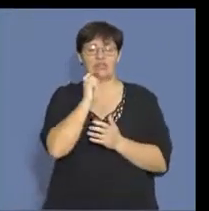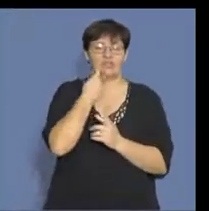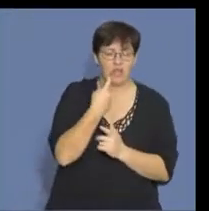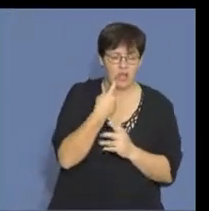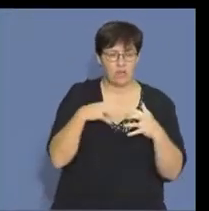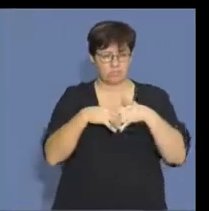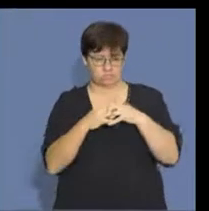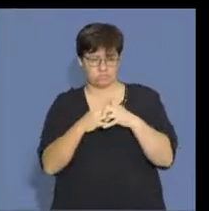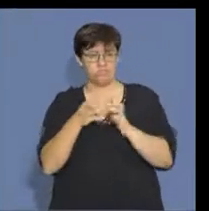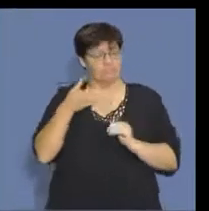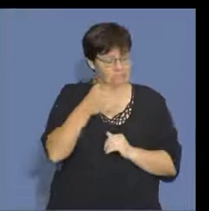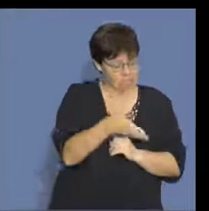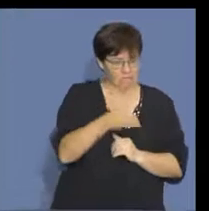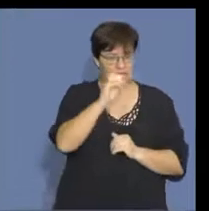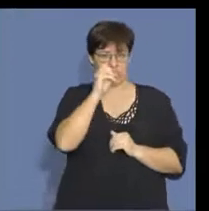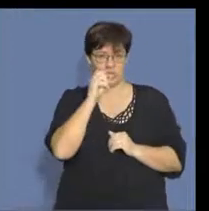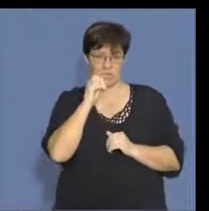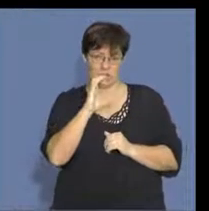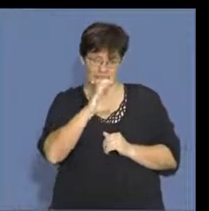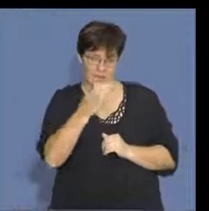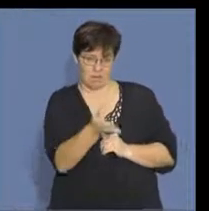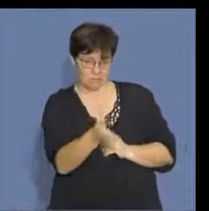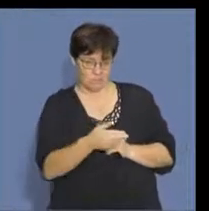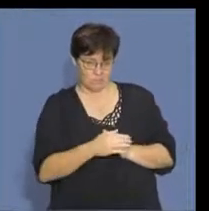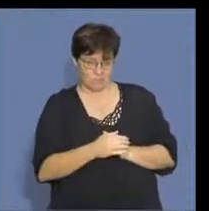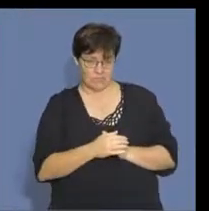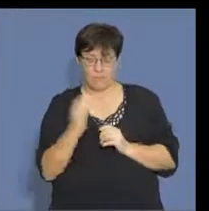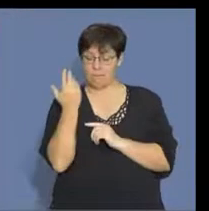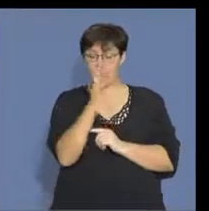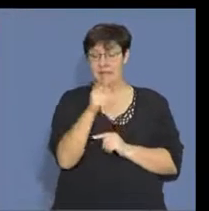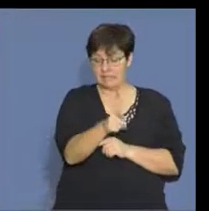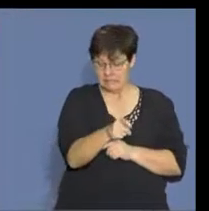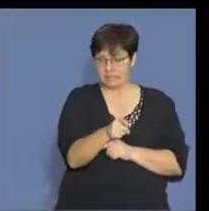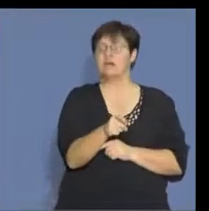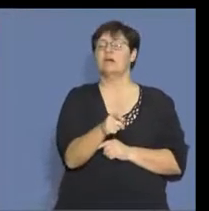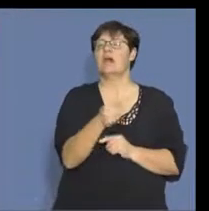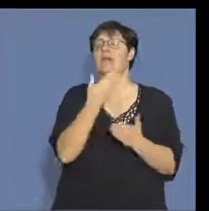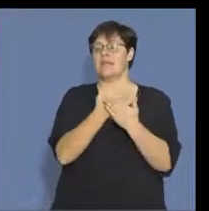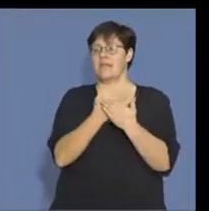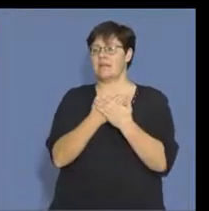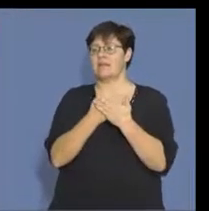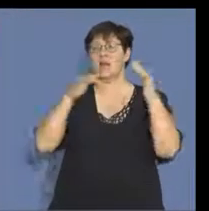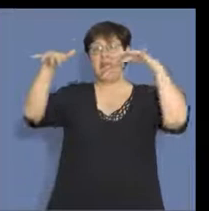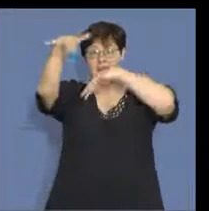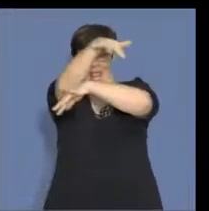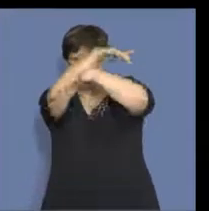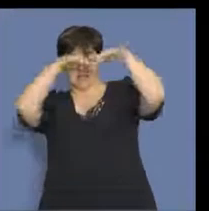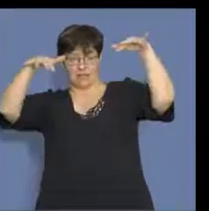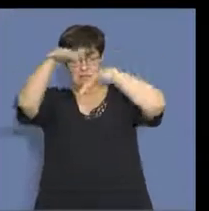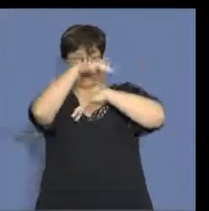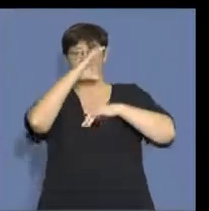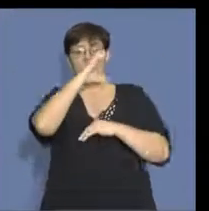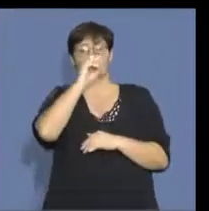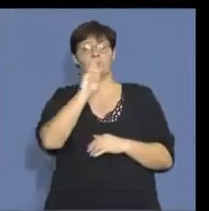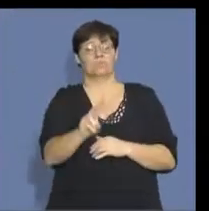which contains carbon. We know that, again, plants have the ability to be able to use atmospheric carbon